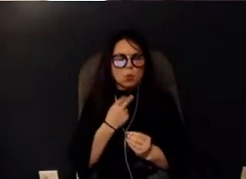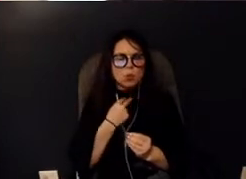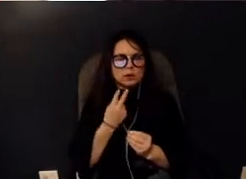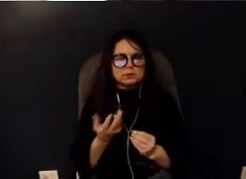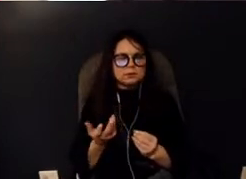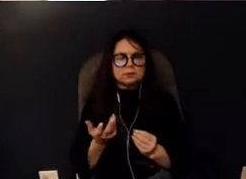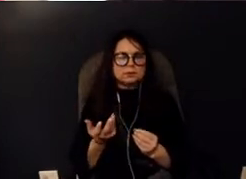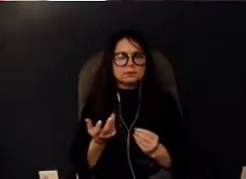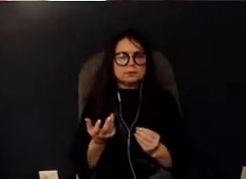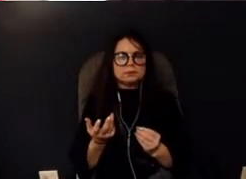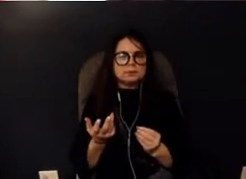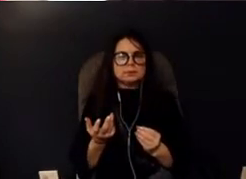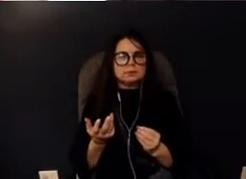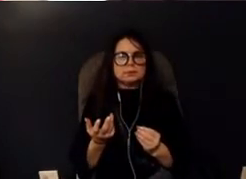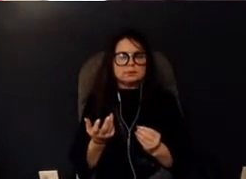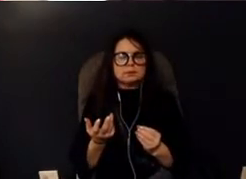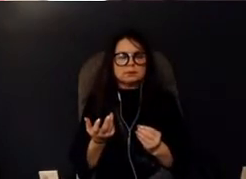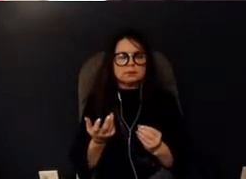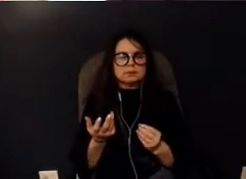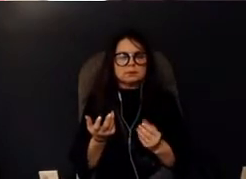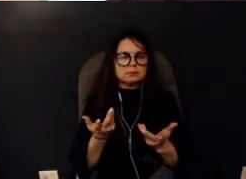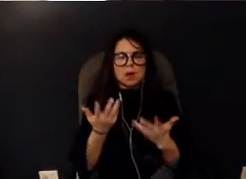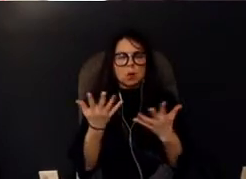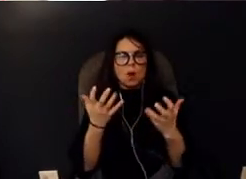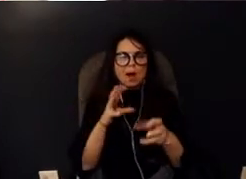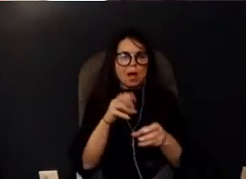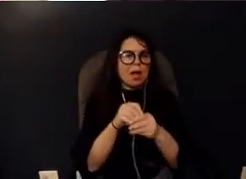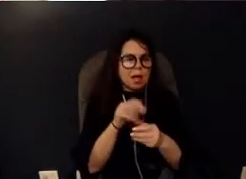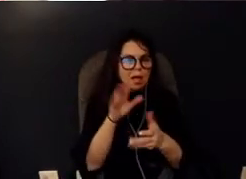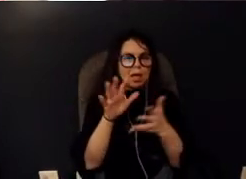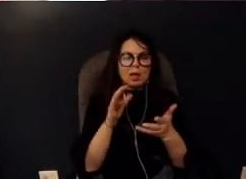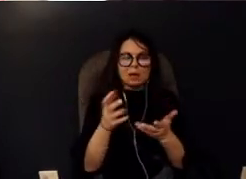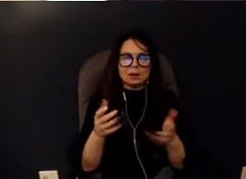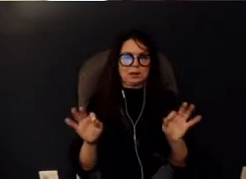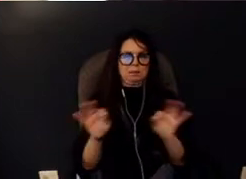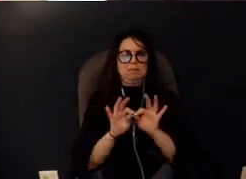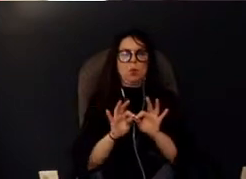that bring them on the table and,